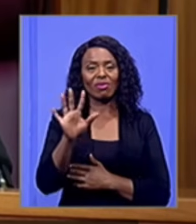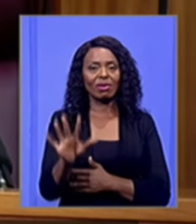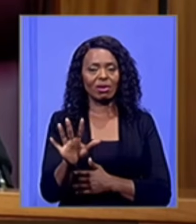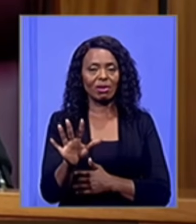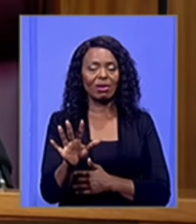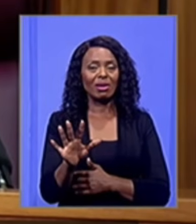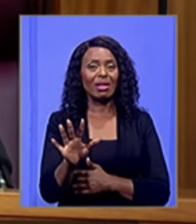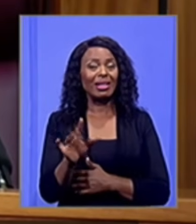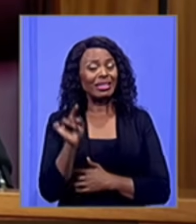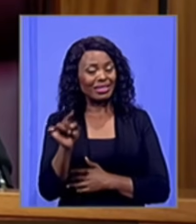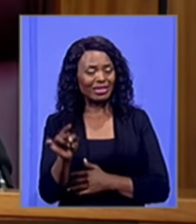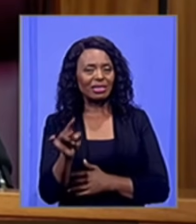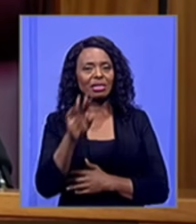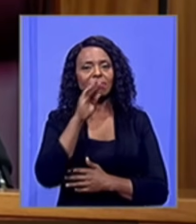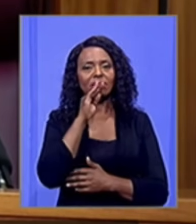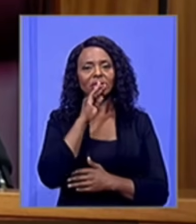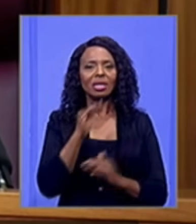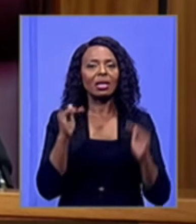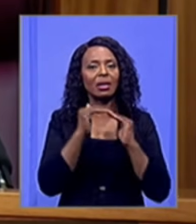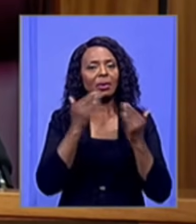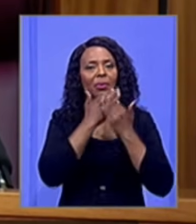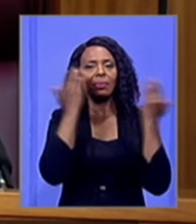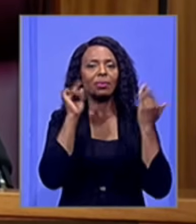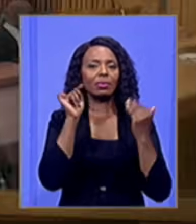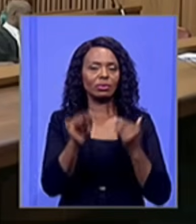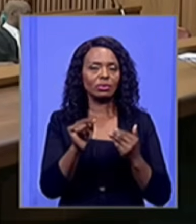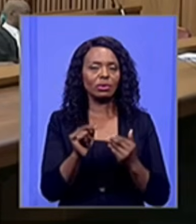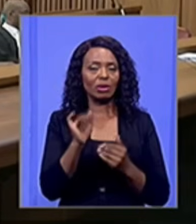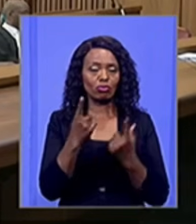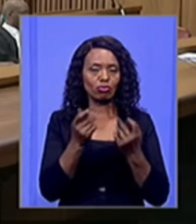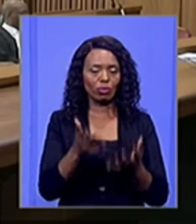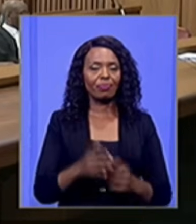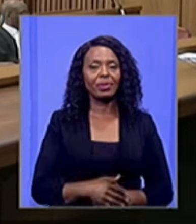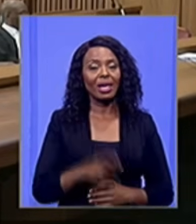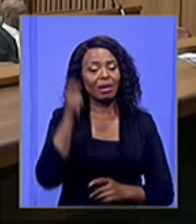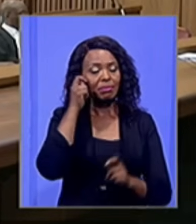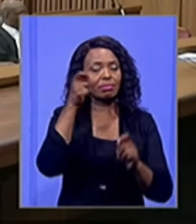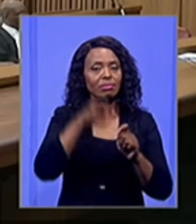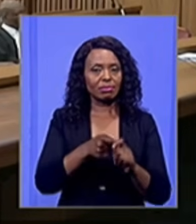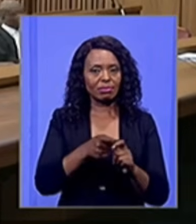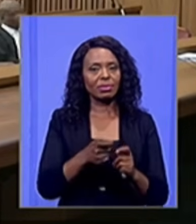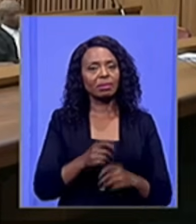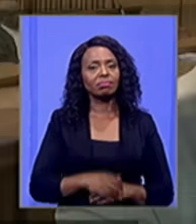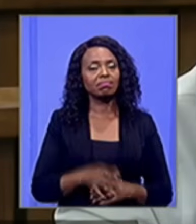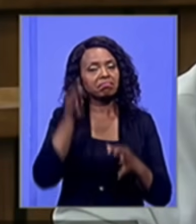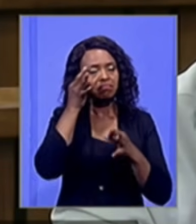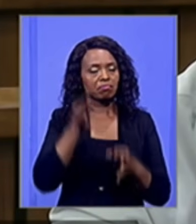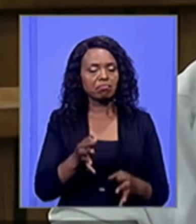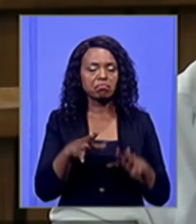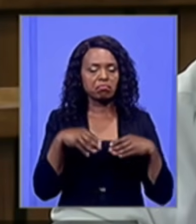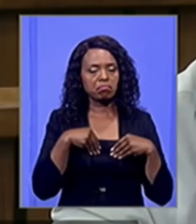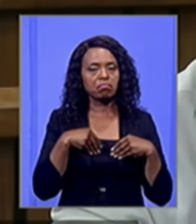not be in the interest of justice to do so. Le kwetha le ananetse qeto ena. We are so